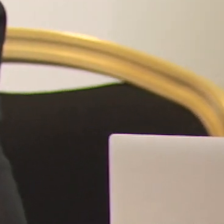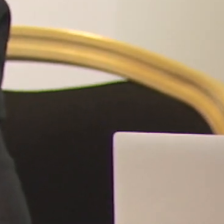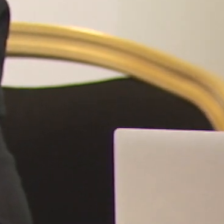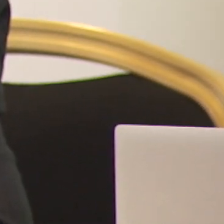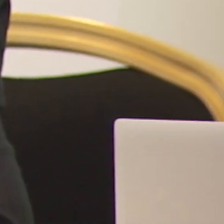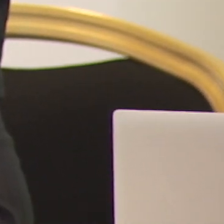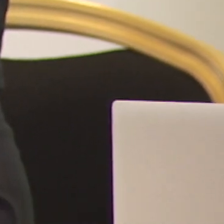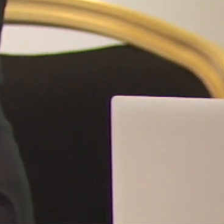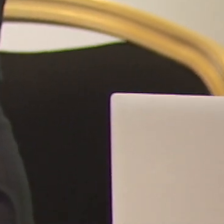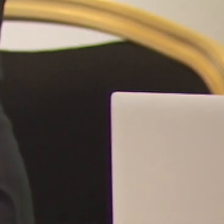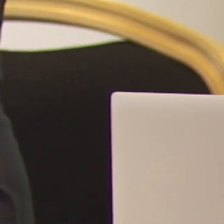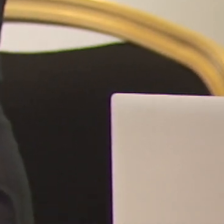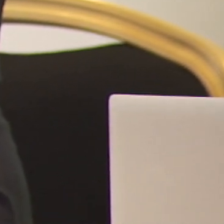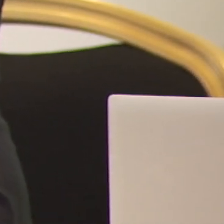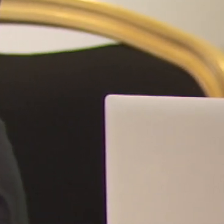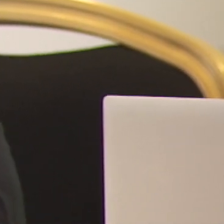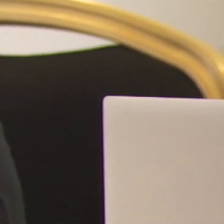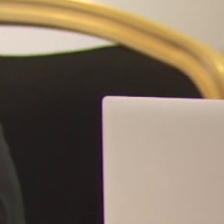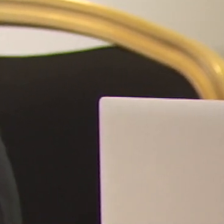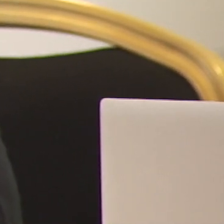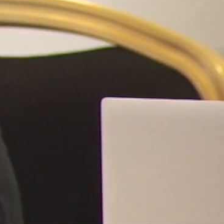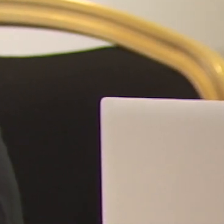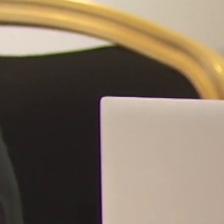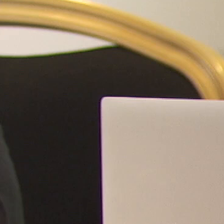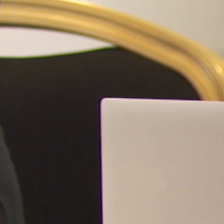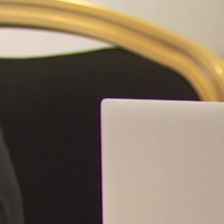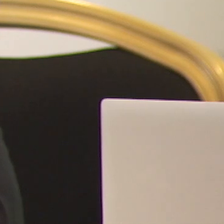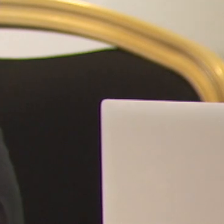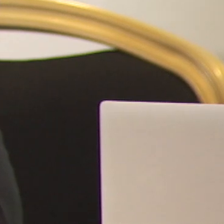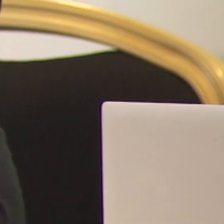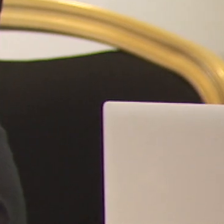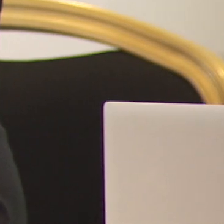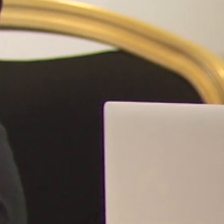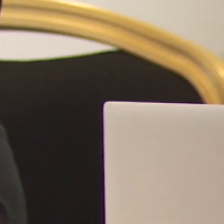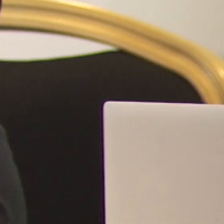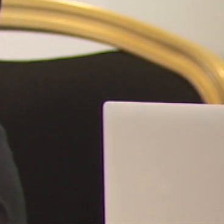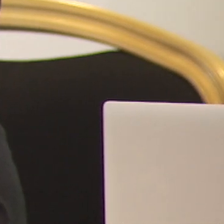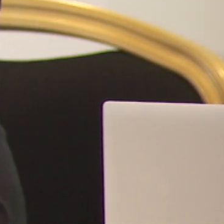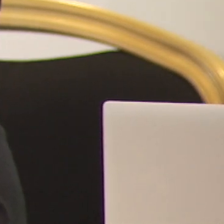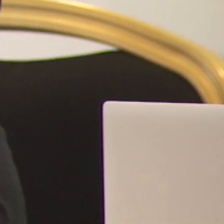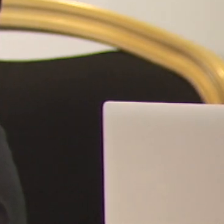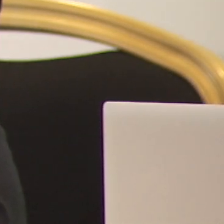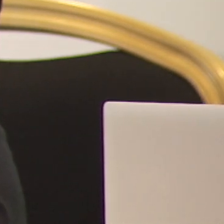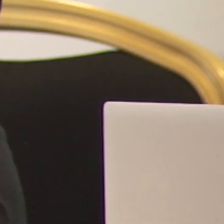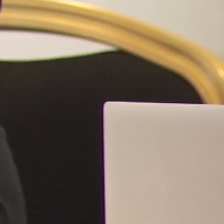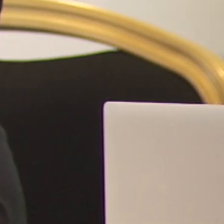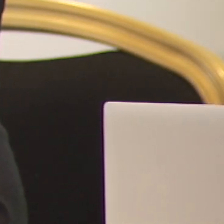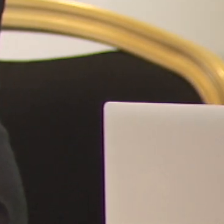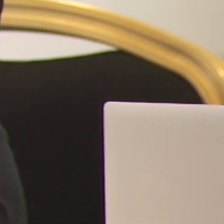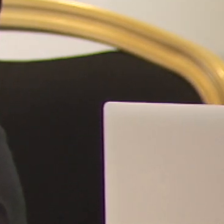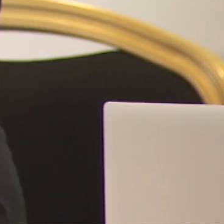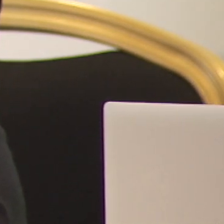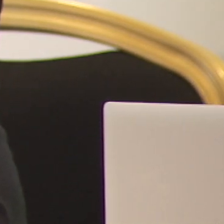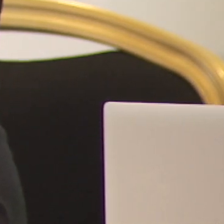in Lisbon, which is the headquarters of the EU Monitoring Centre for Drugs and Drug Addiction. And I think that you'll find this